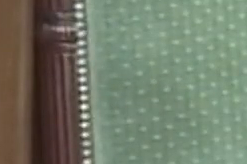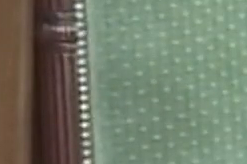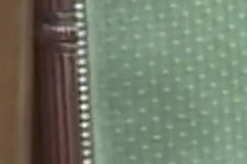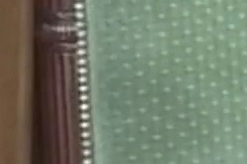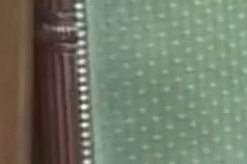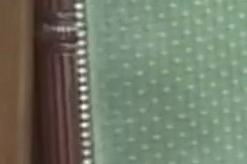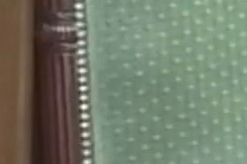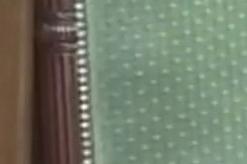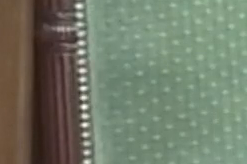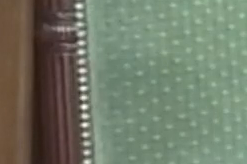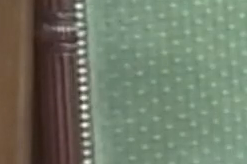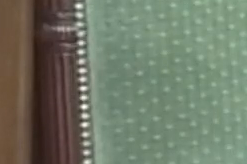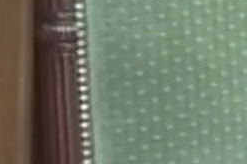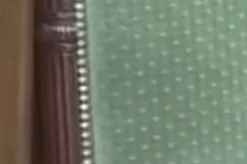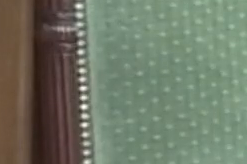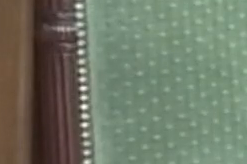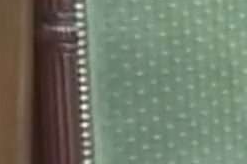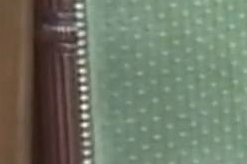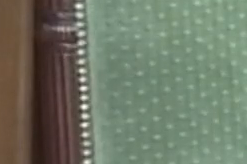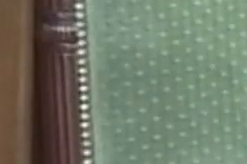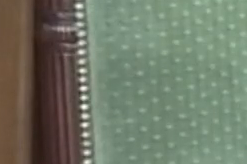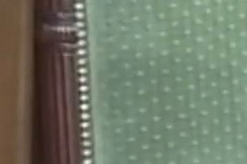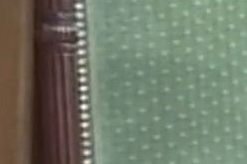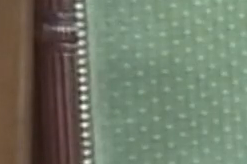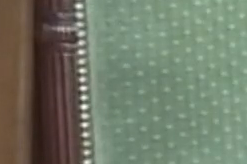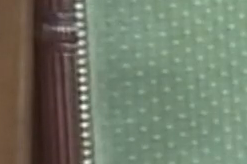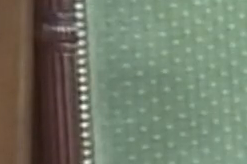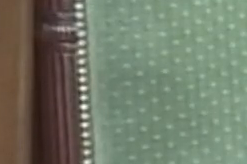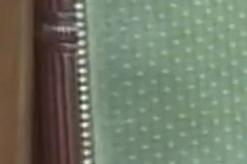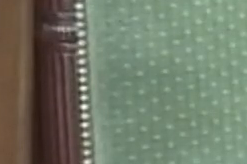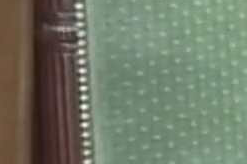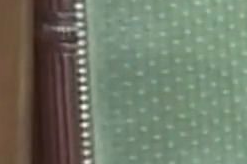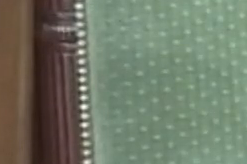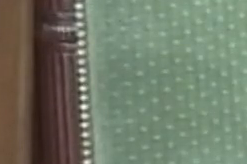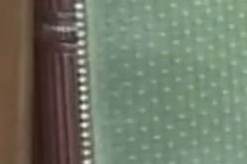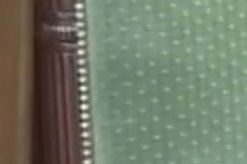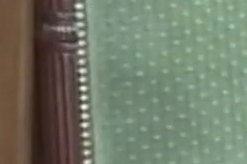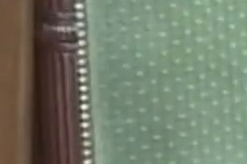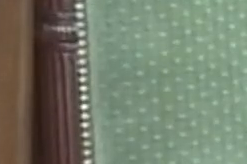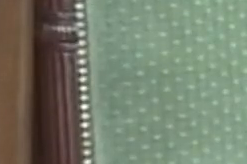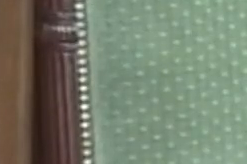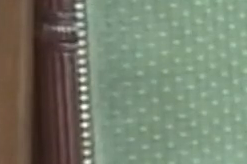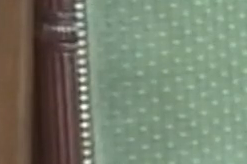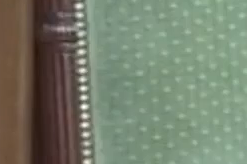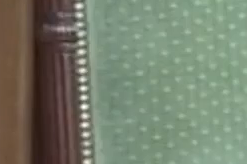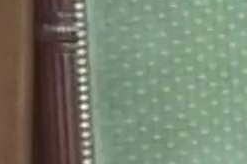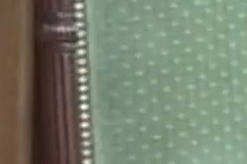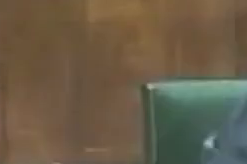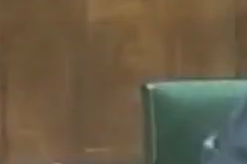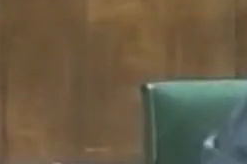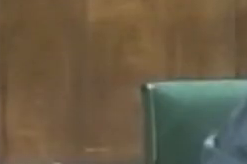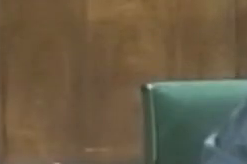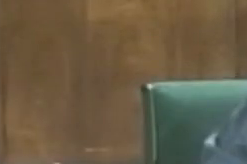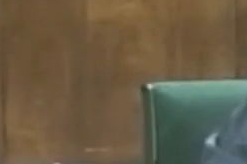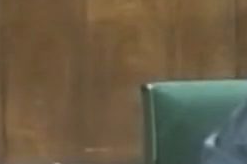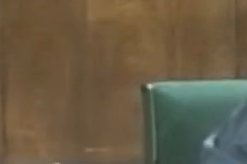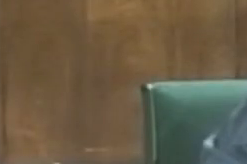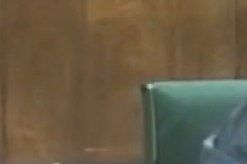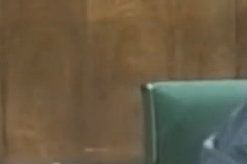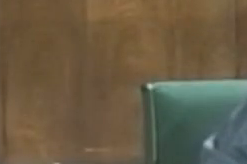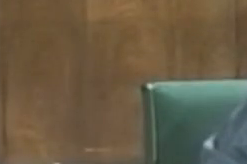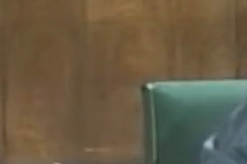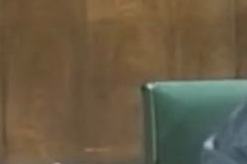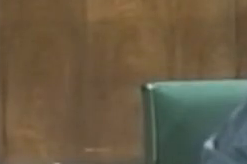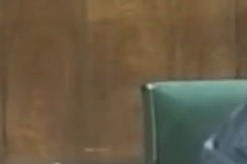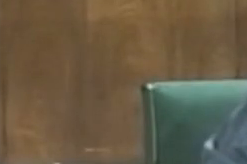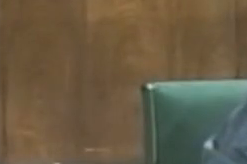affect if the tendency is there. That it doesn't affect it. I'm not sure about the actual forensic word, but I do know